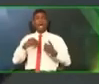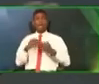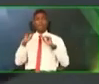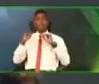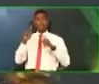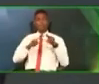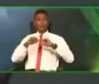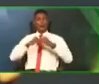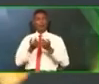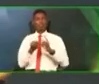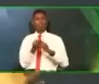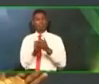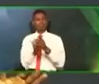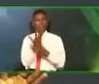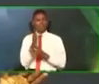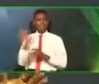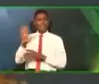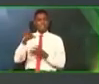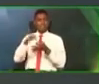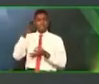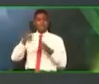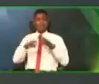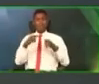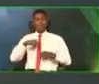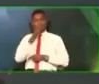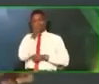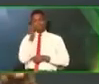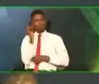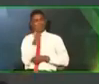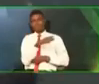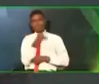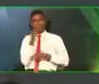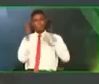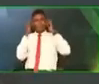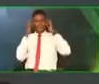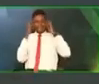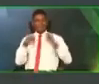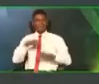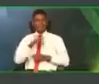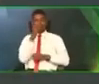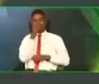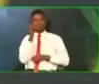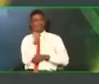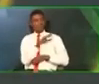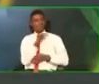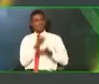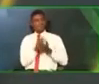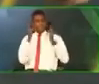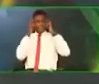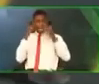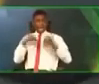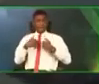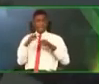but we have ignored the place of the mind. We have ignored the fact that the mind has a vital role to play